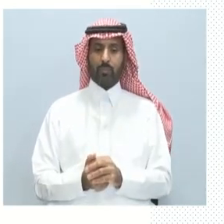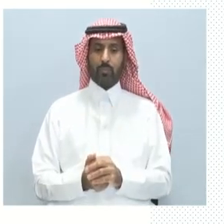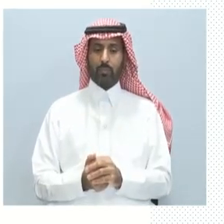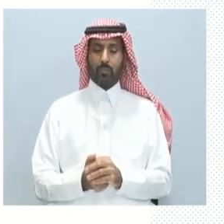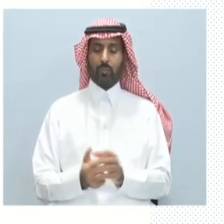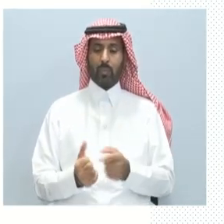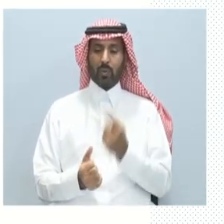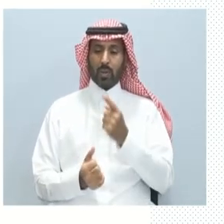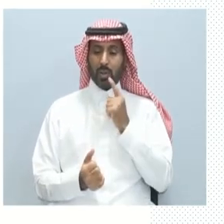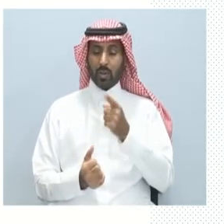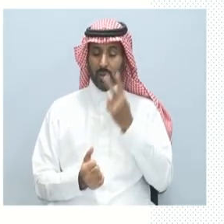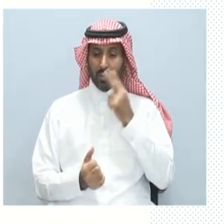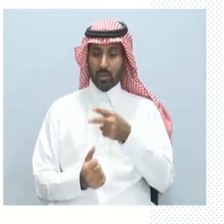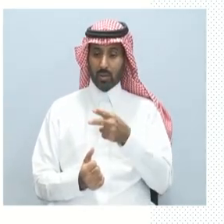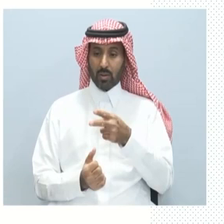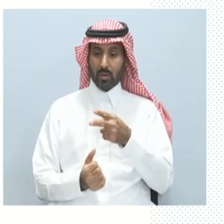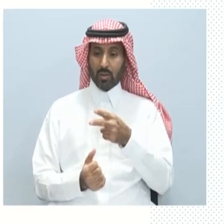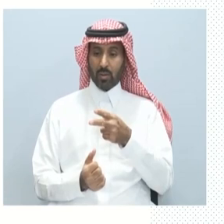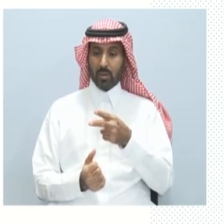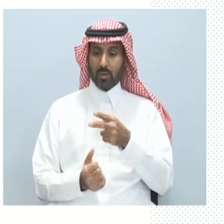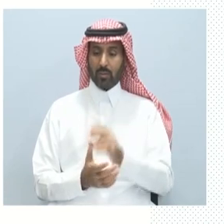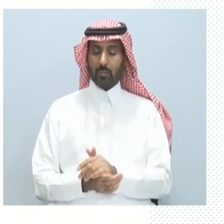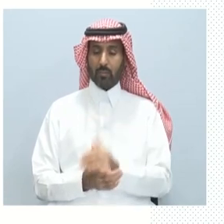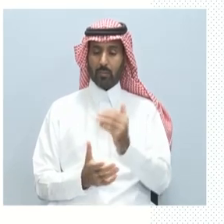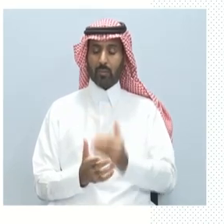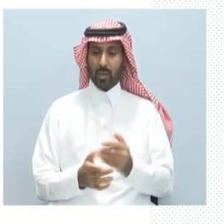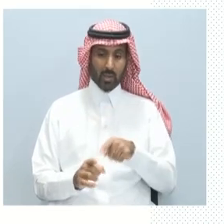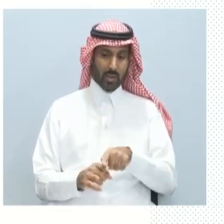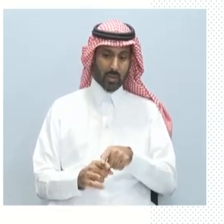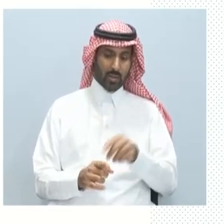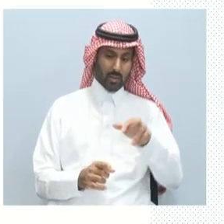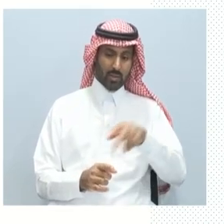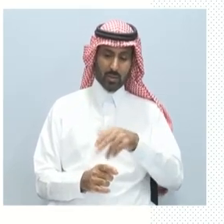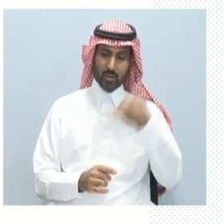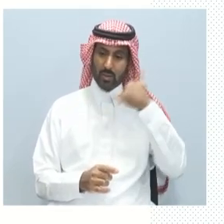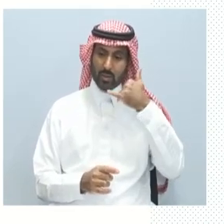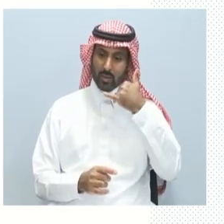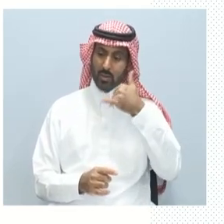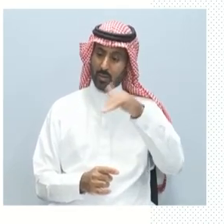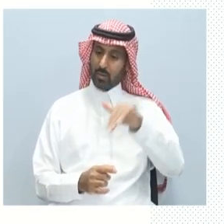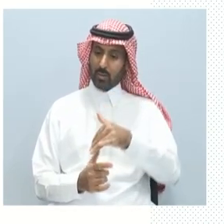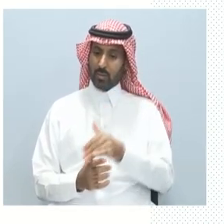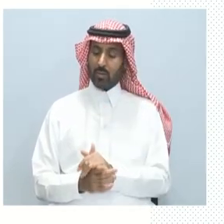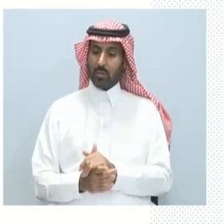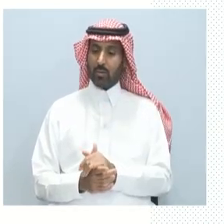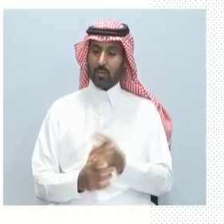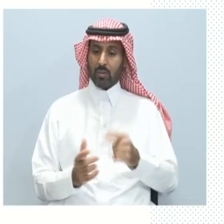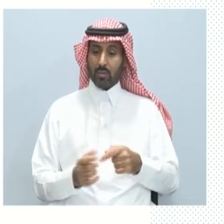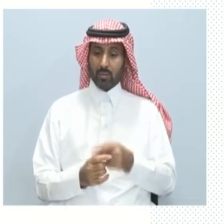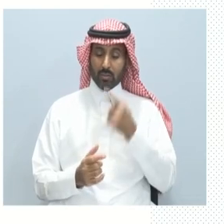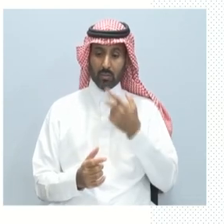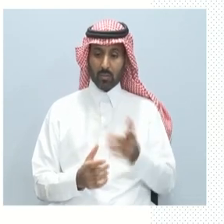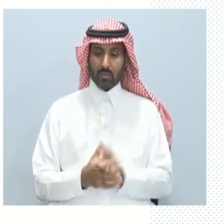Once, when she had gotten into her cleanliness frenzy, she called someone in and got rid of genuine